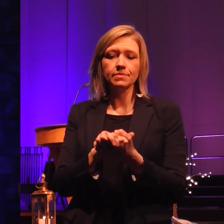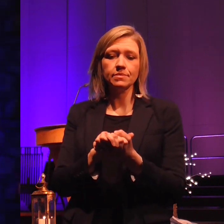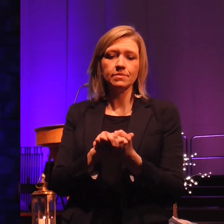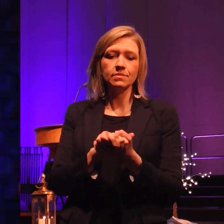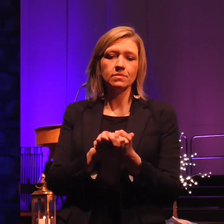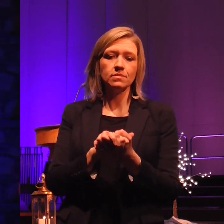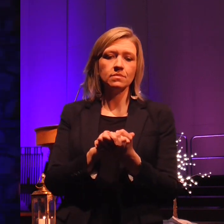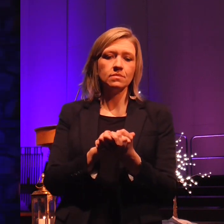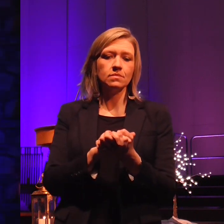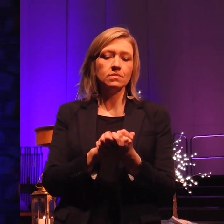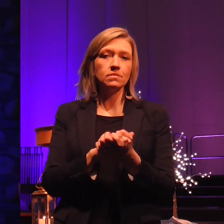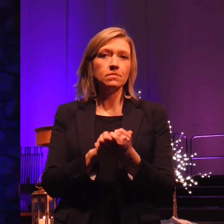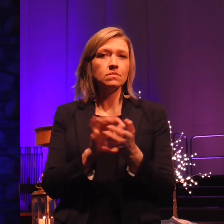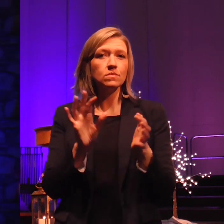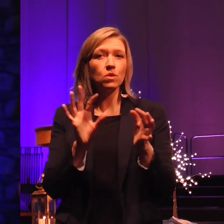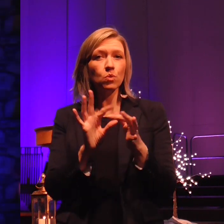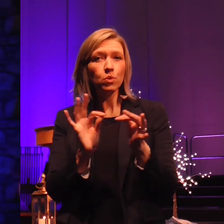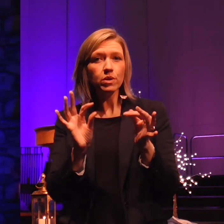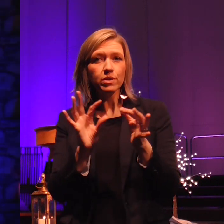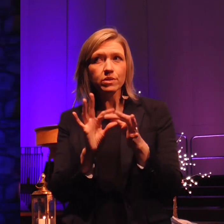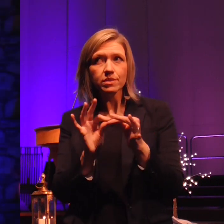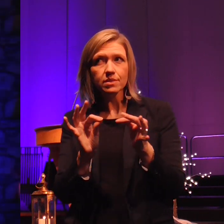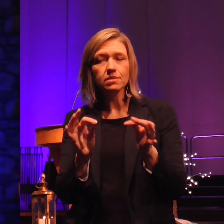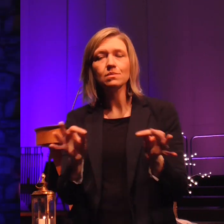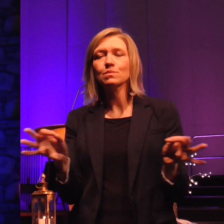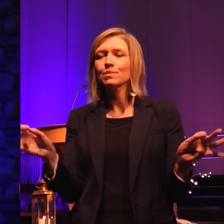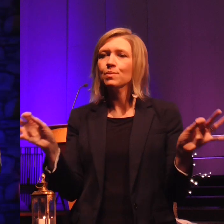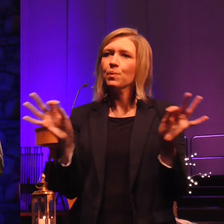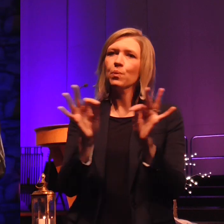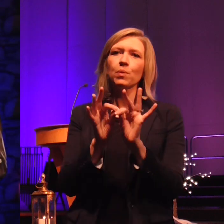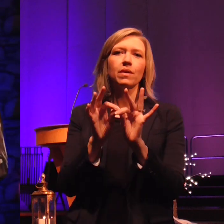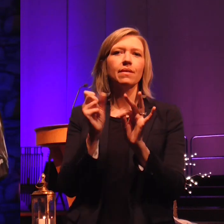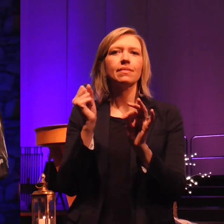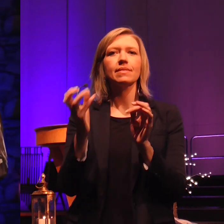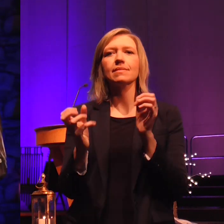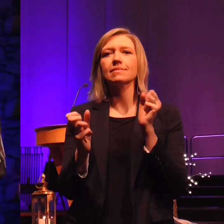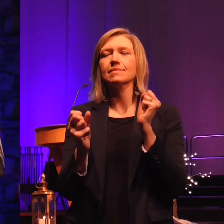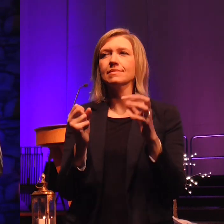that words are worth saying,